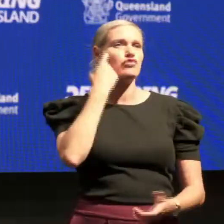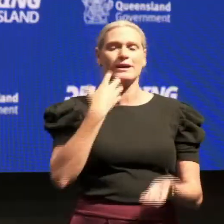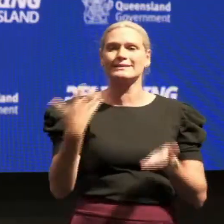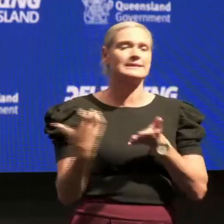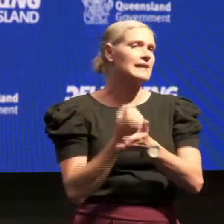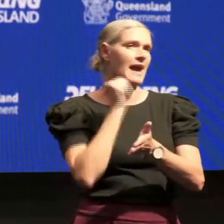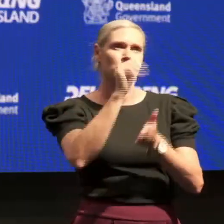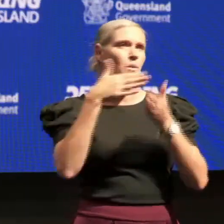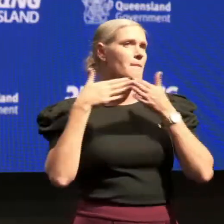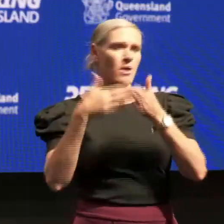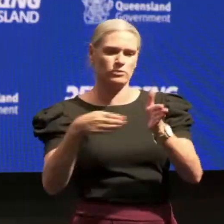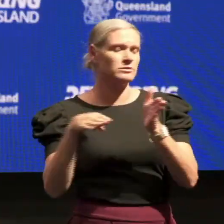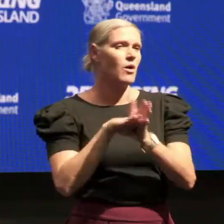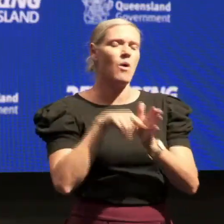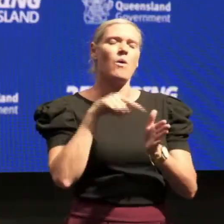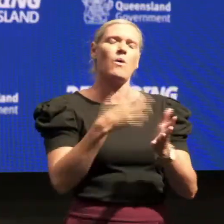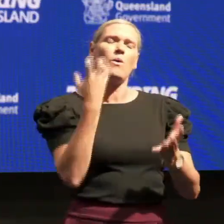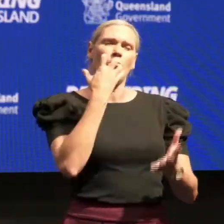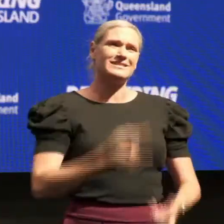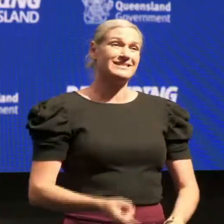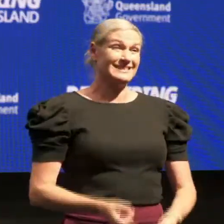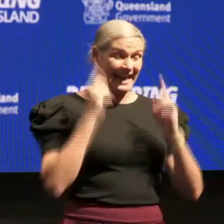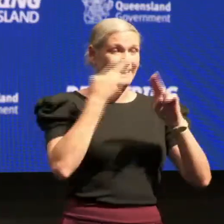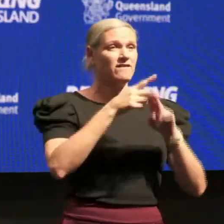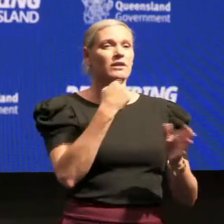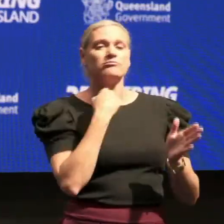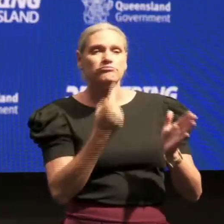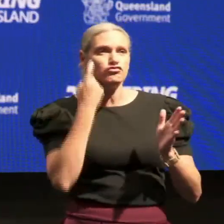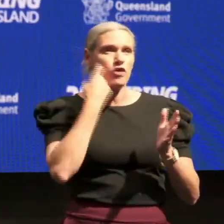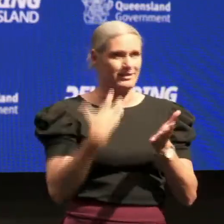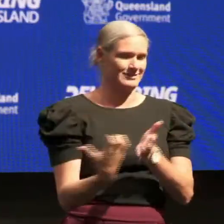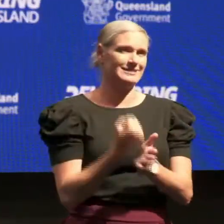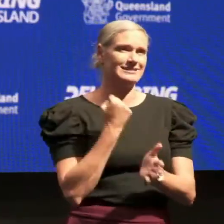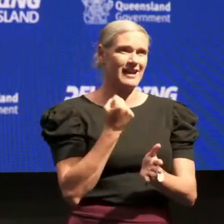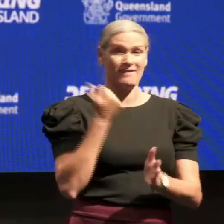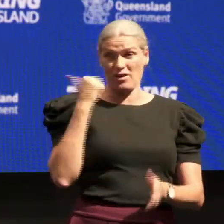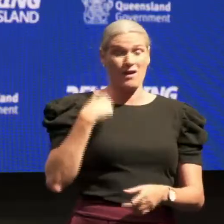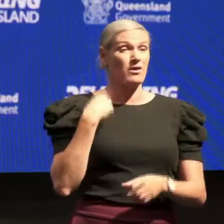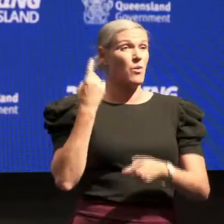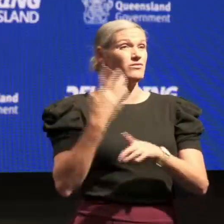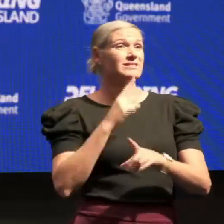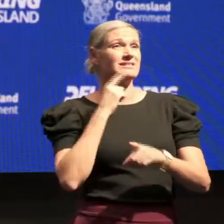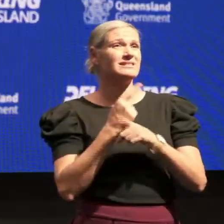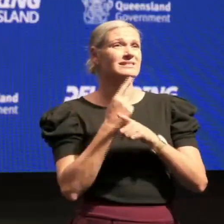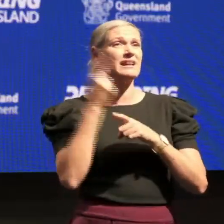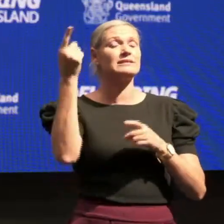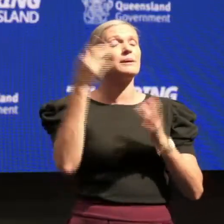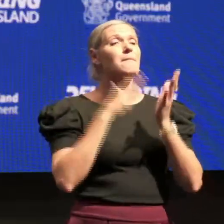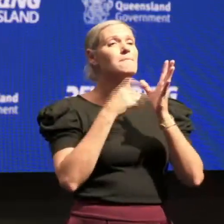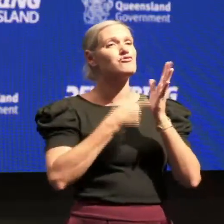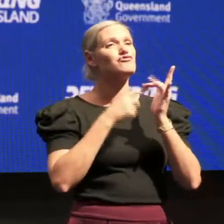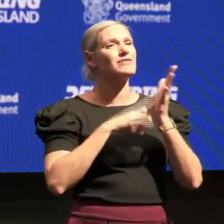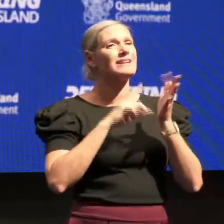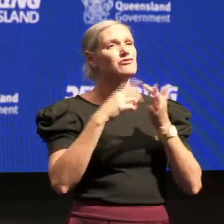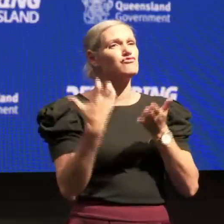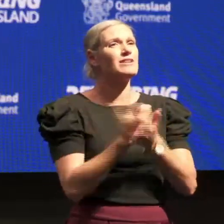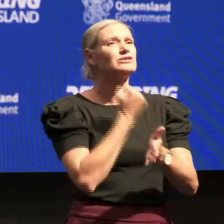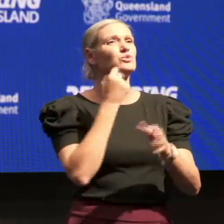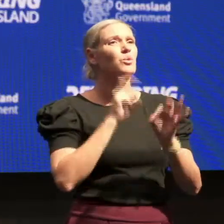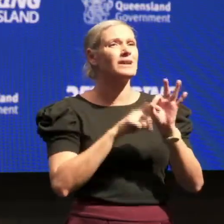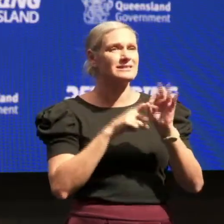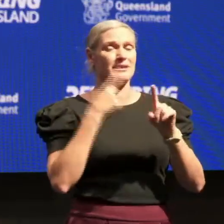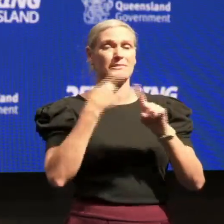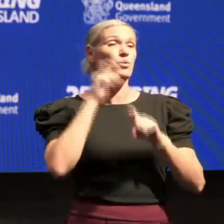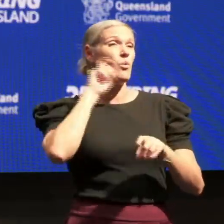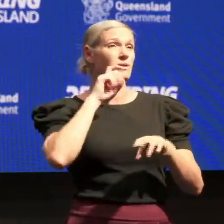that are now up against the shoreline. It is very dangerous. And as the Premier has mentioned, both Marine Rescue Queensland and Water Police